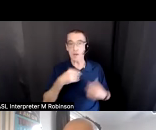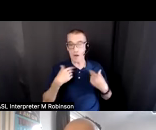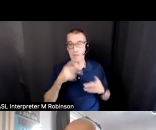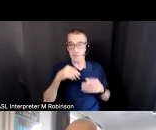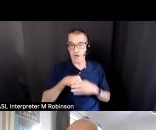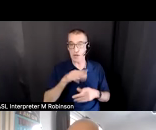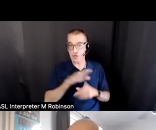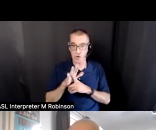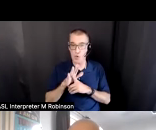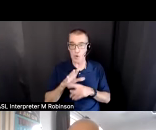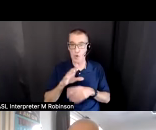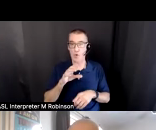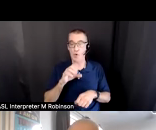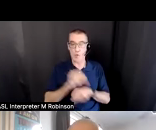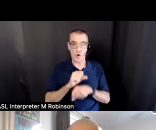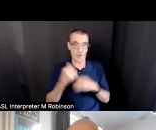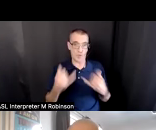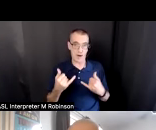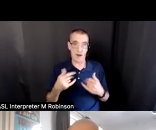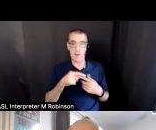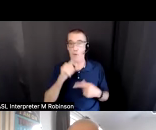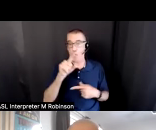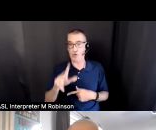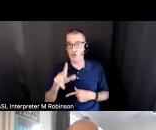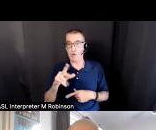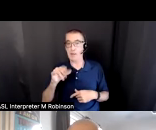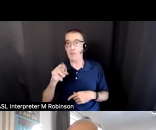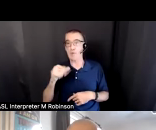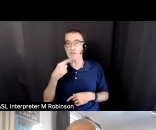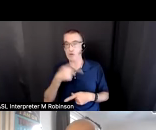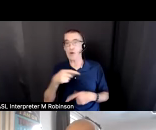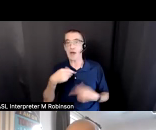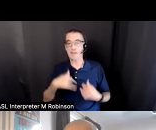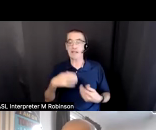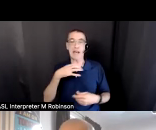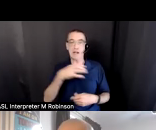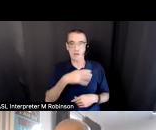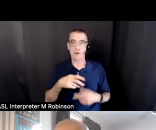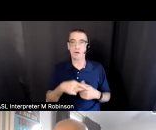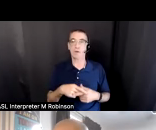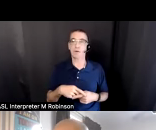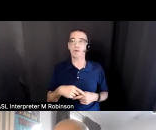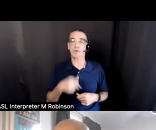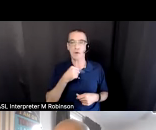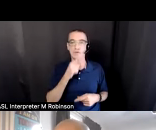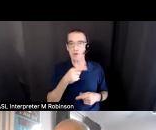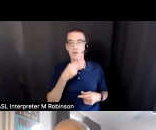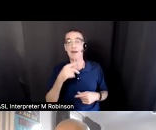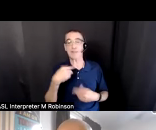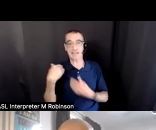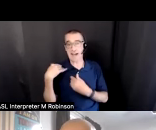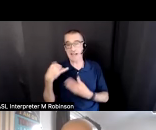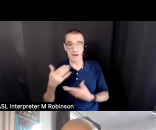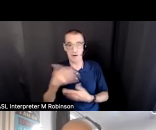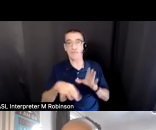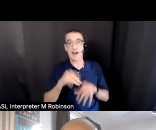in your work right now. So about a third of you, as Barbara noted, said you had youth councils. A third weren't sure. So there's a task for you right there, find